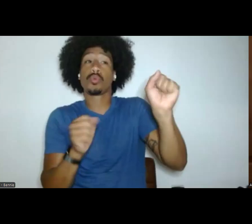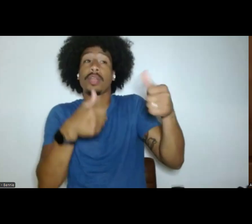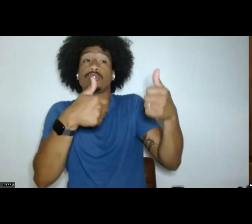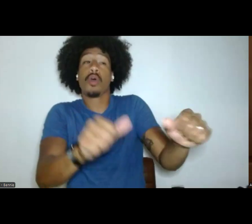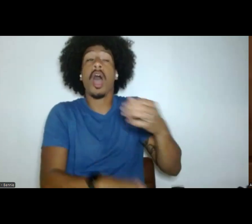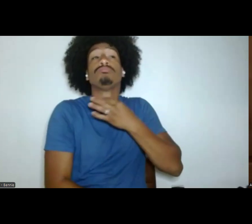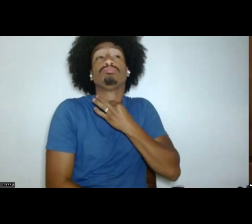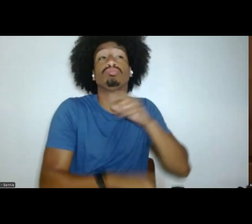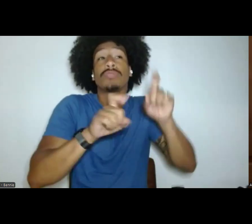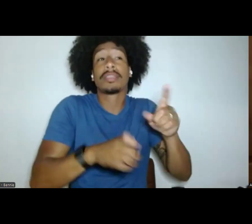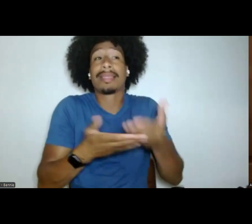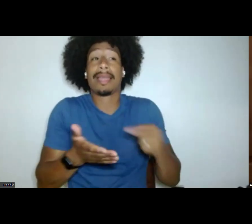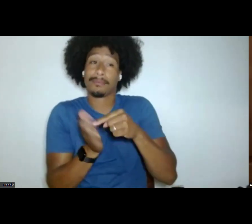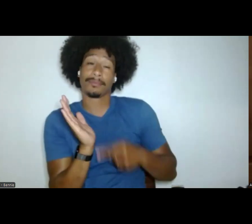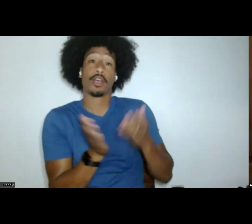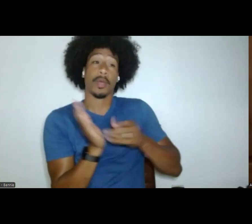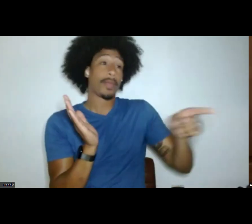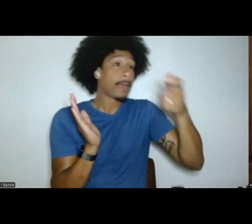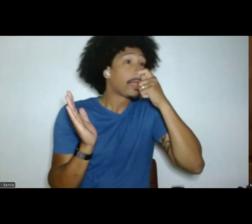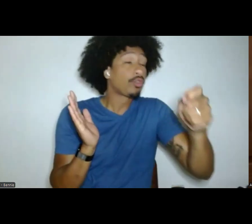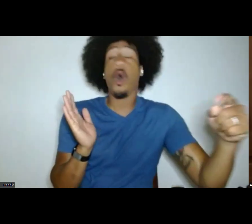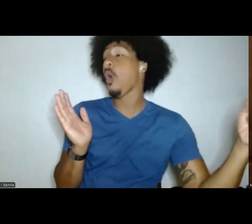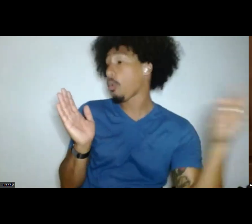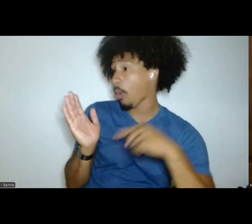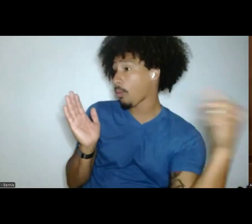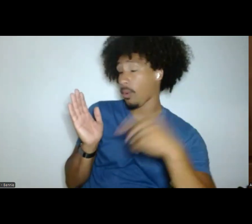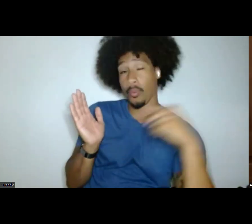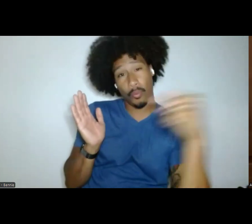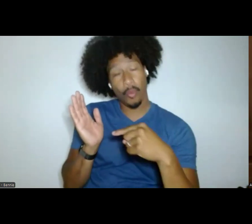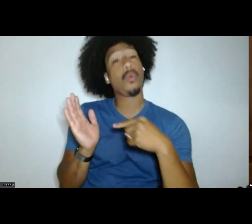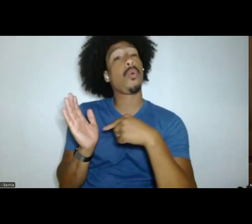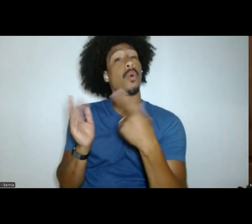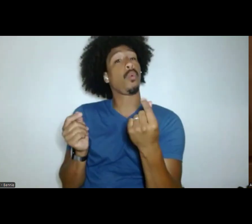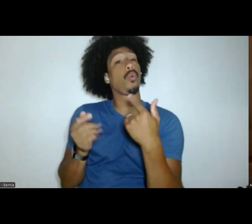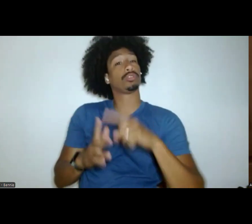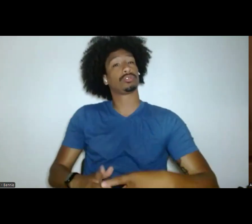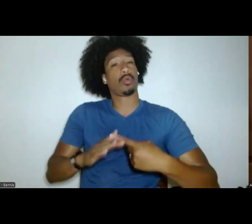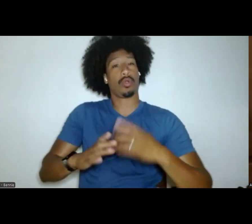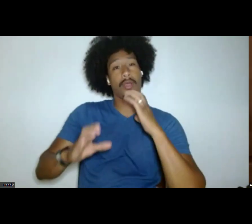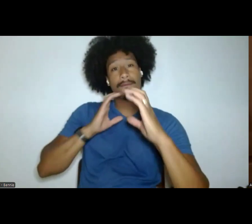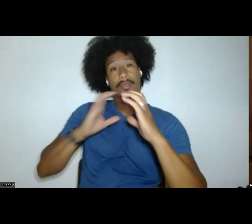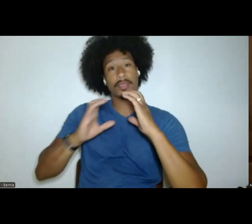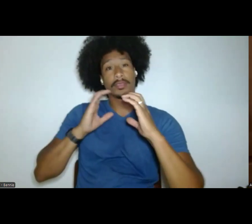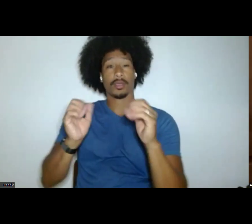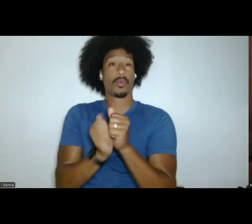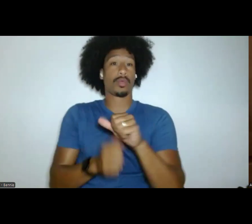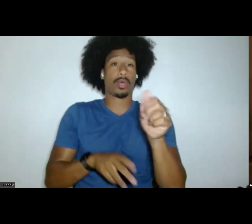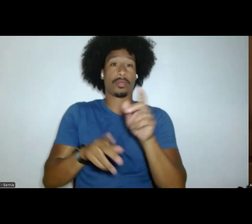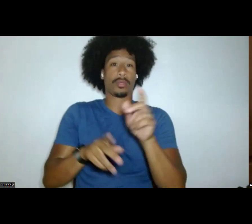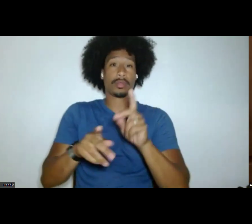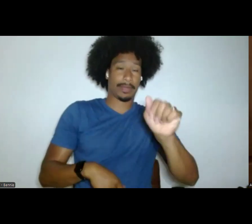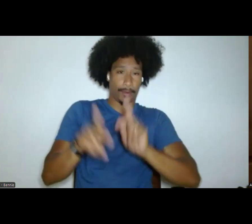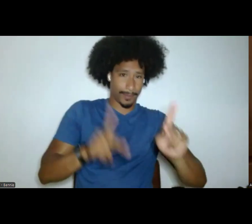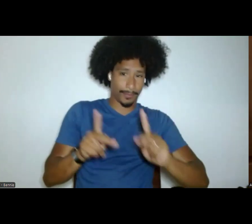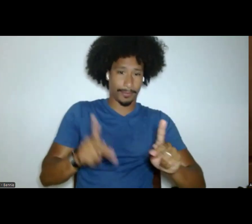in a specific technology, and what they end up having is a conversation with other disabled people, like before and after. Often times